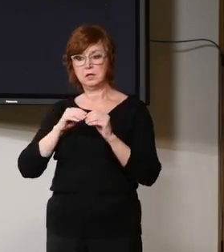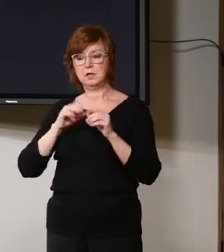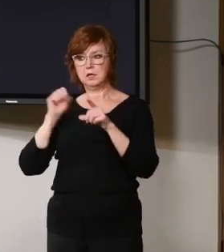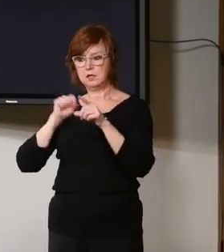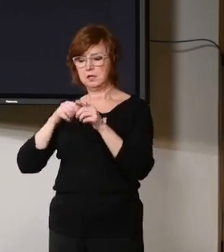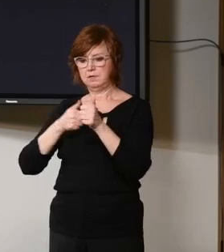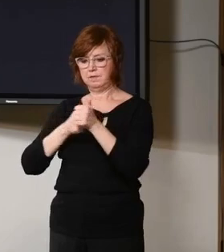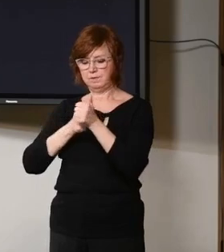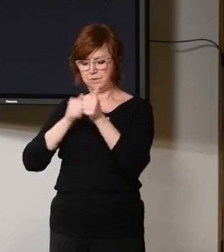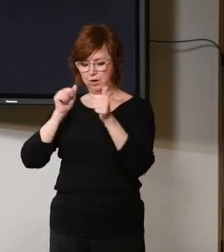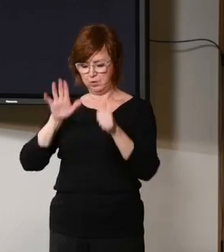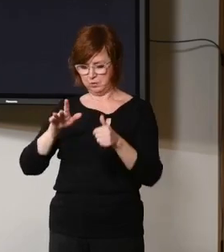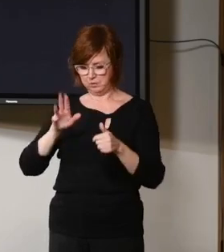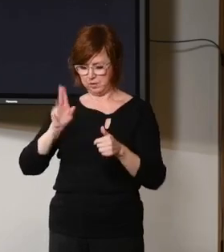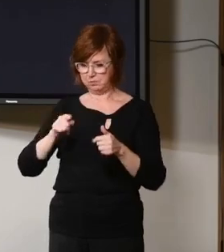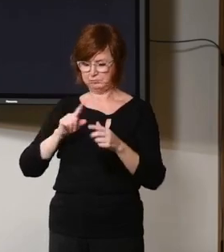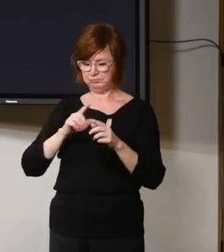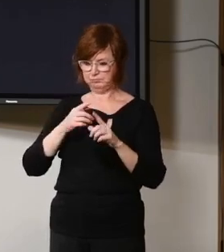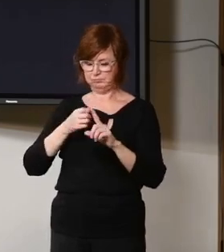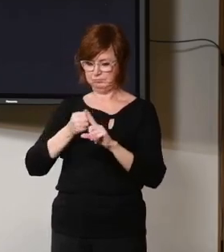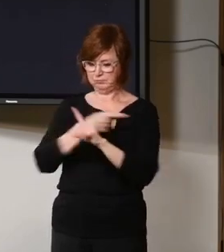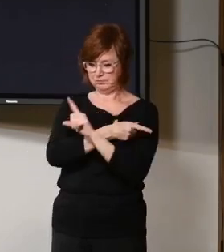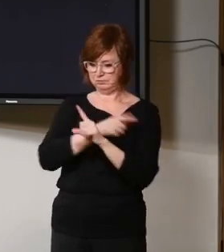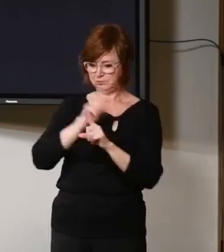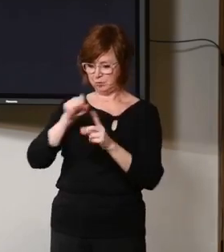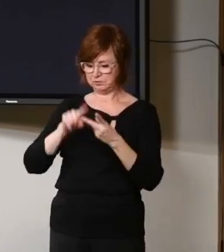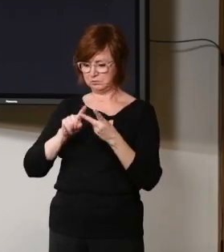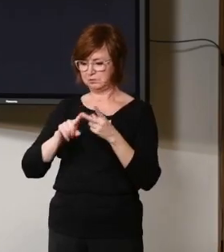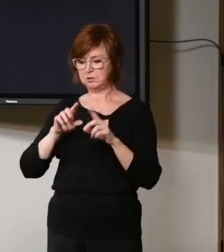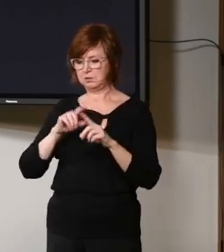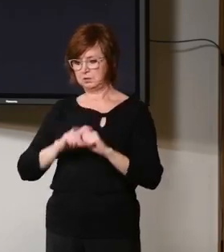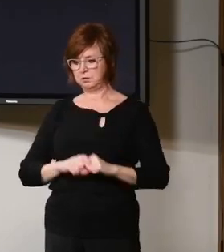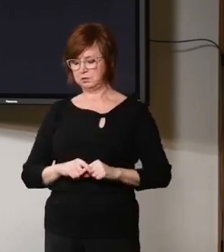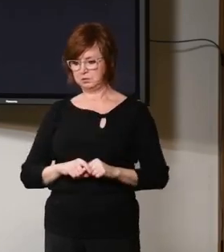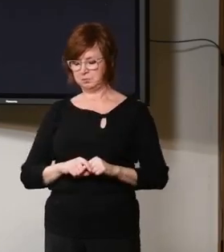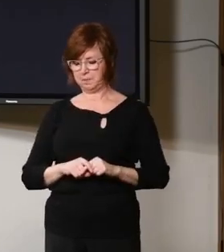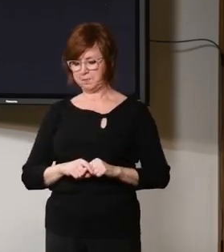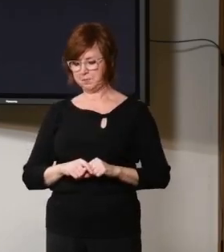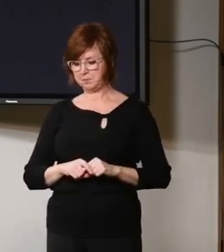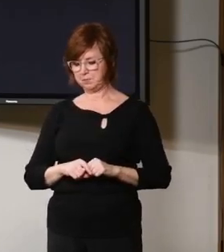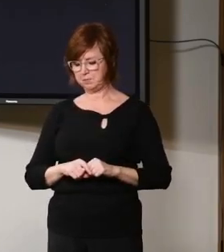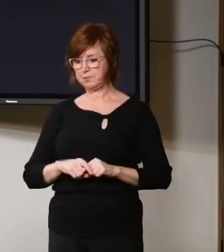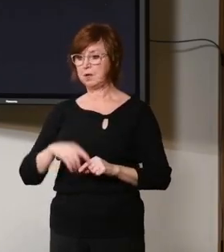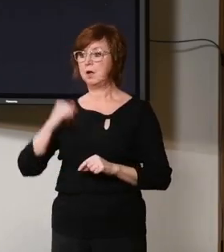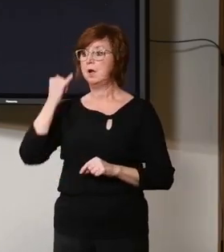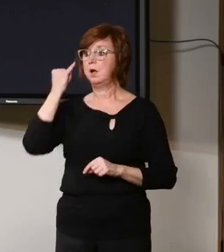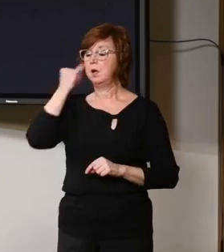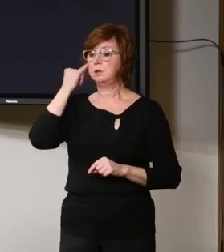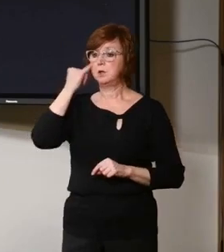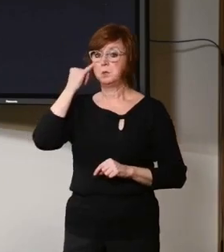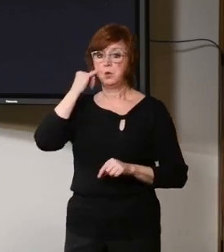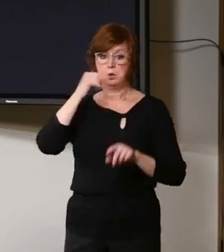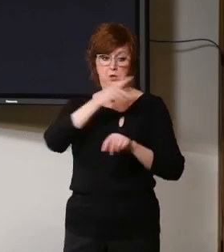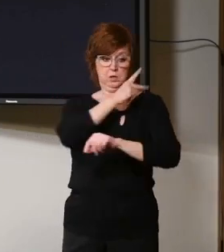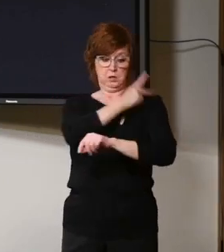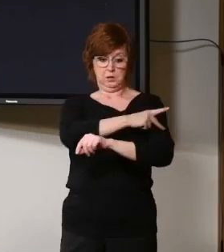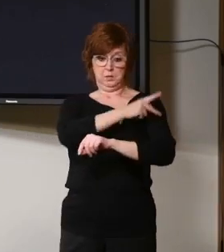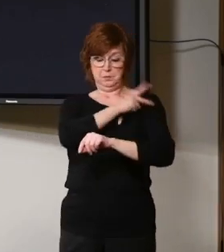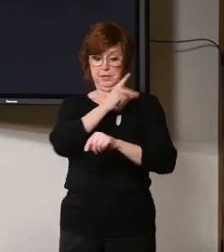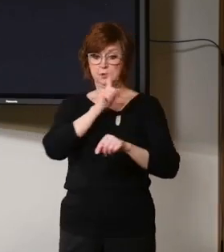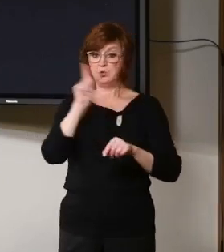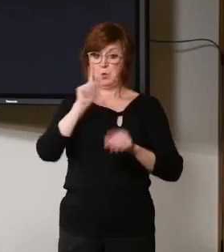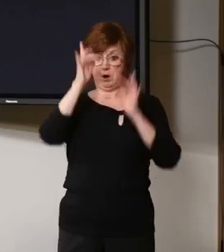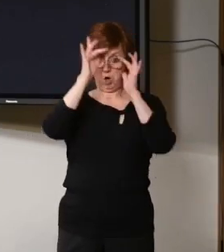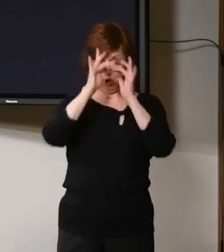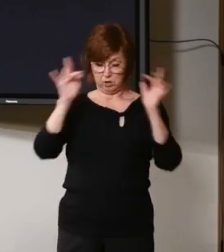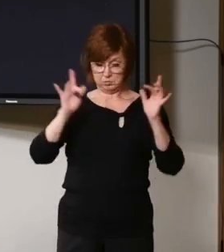Follow-up, sort of unrelated, but with patients who are currently in the hospital, whether it's in ICU or normal acute